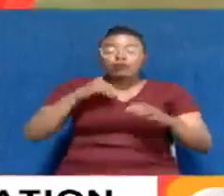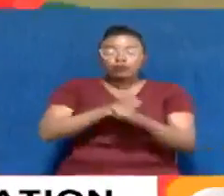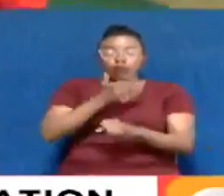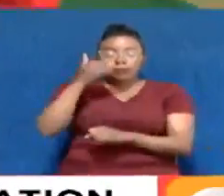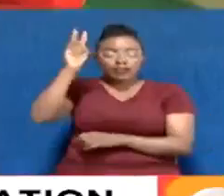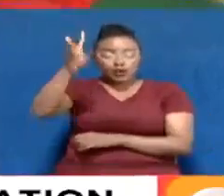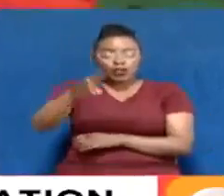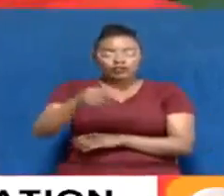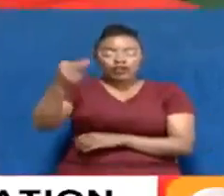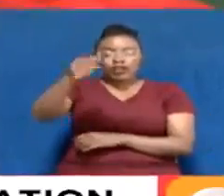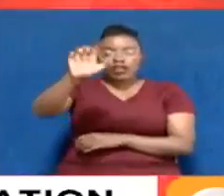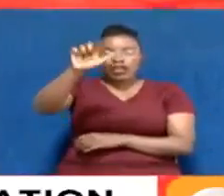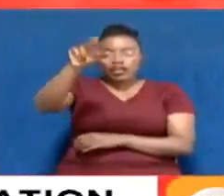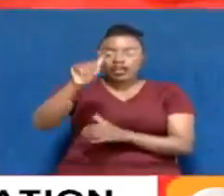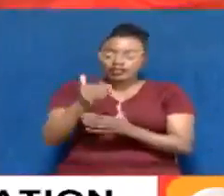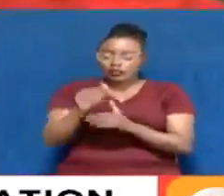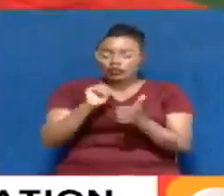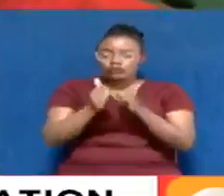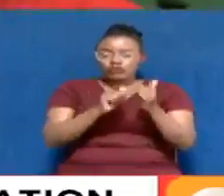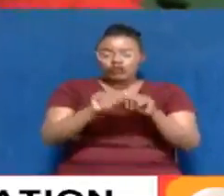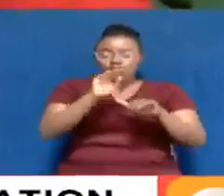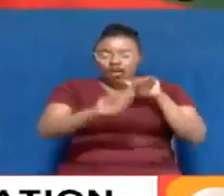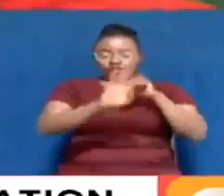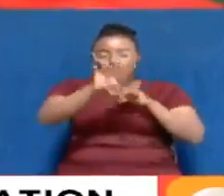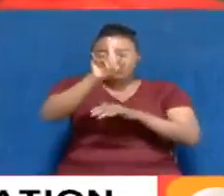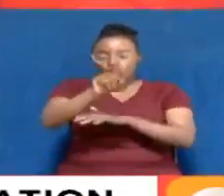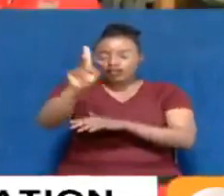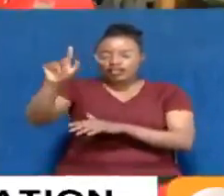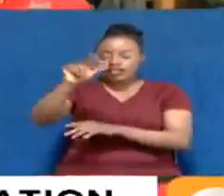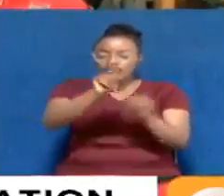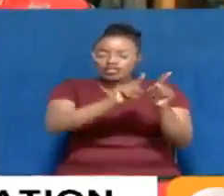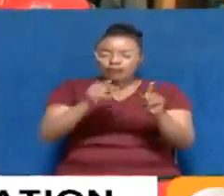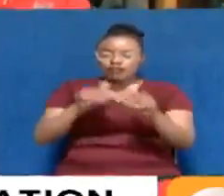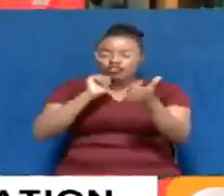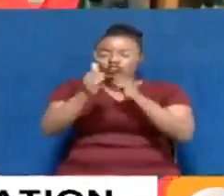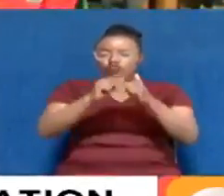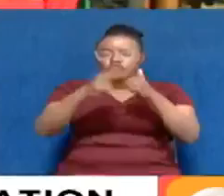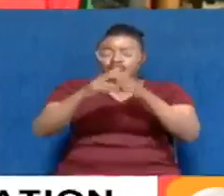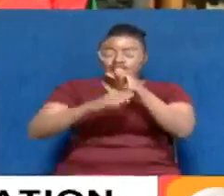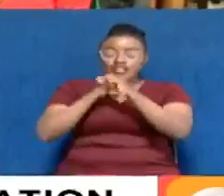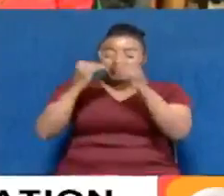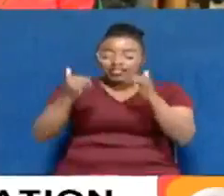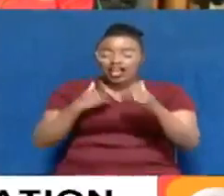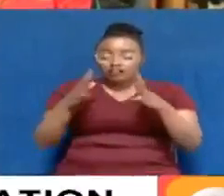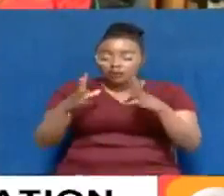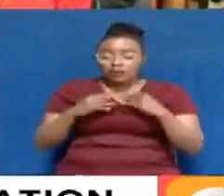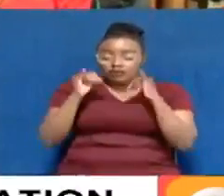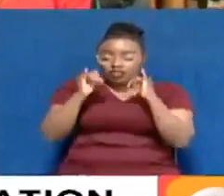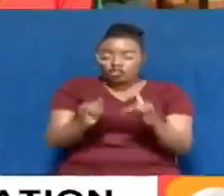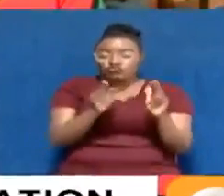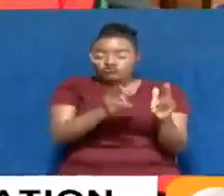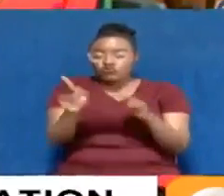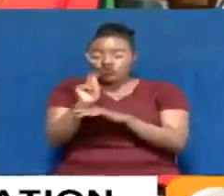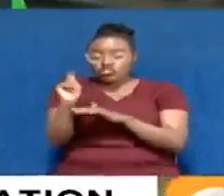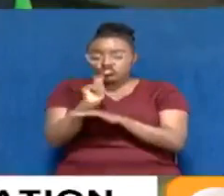better. Helen Wawira will compete in the under 41 kg category. She has been in the sport for 7 years now and has adapted to the new norm